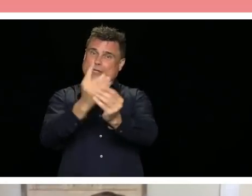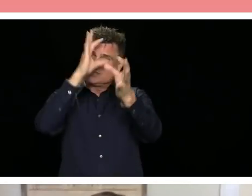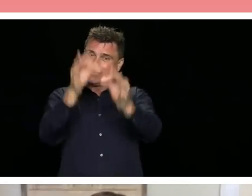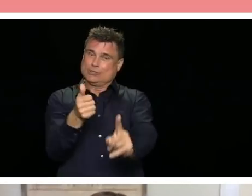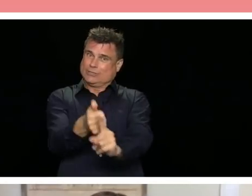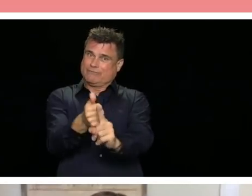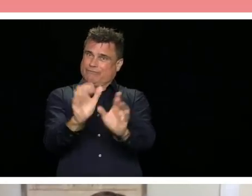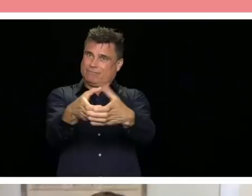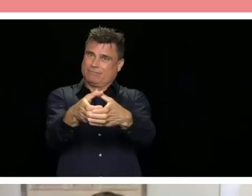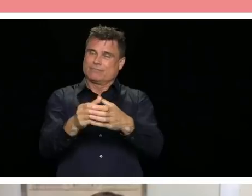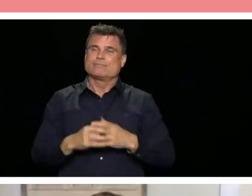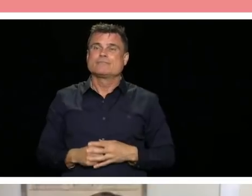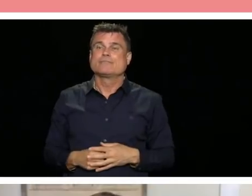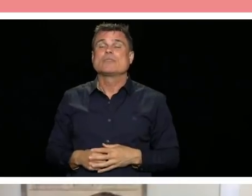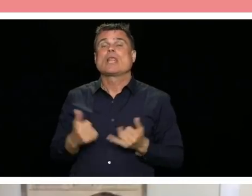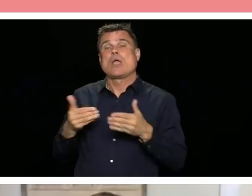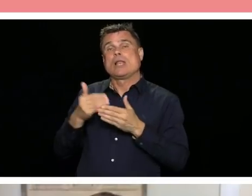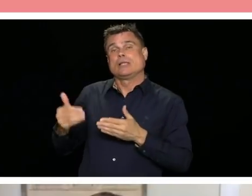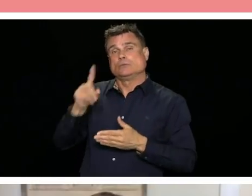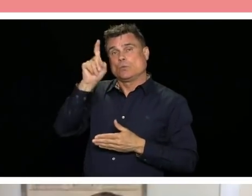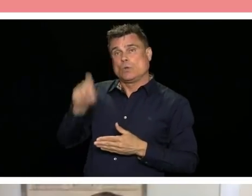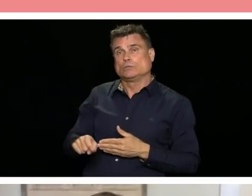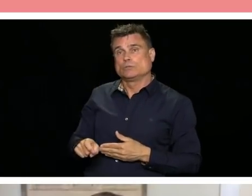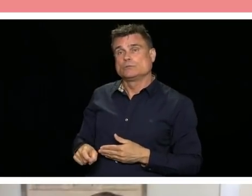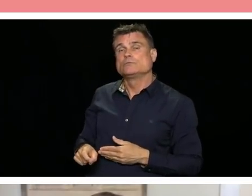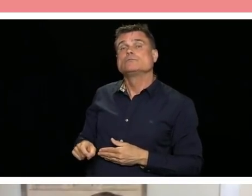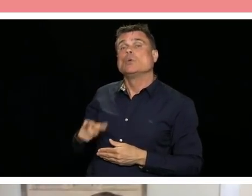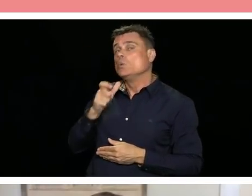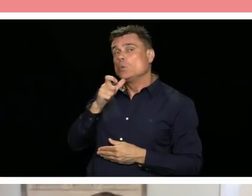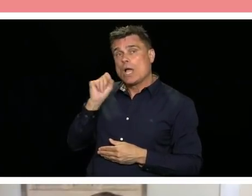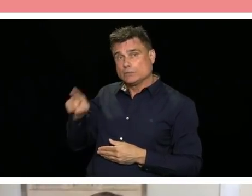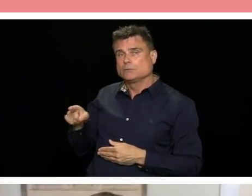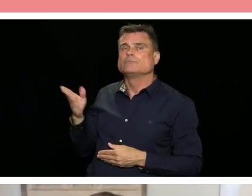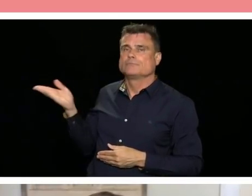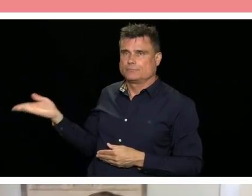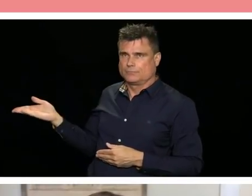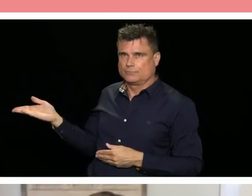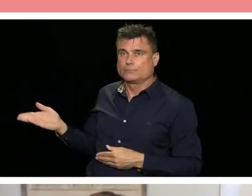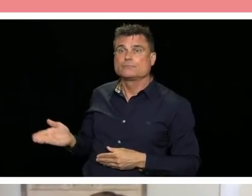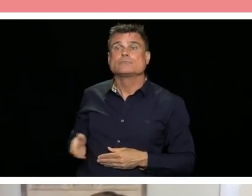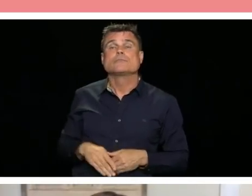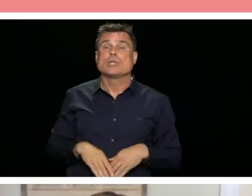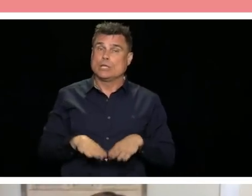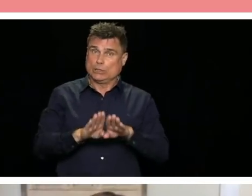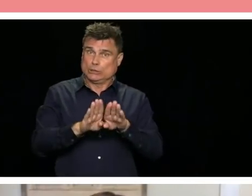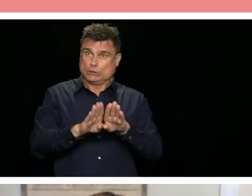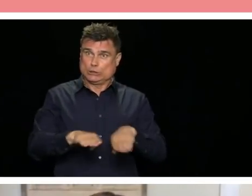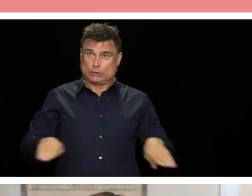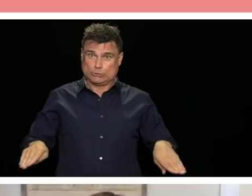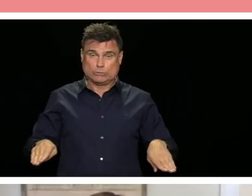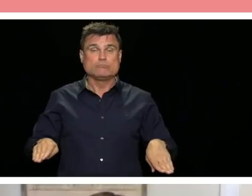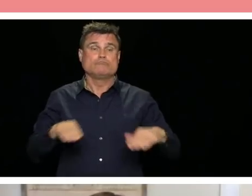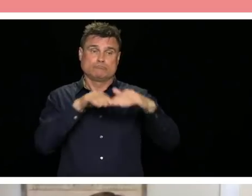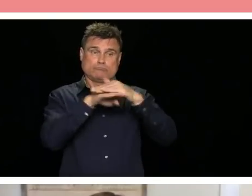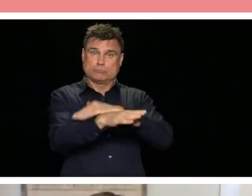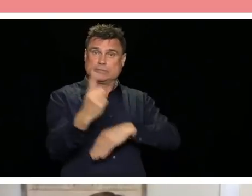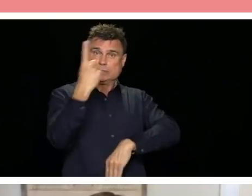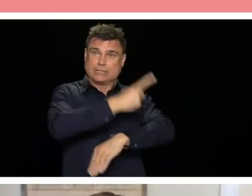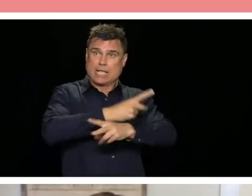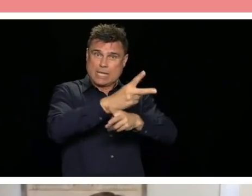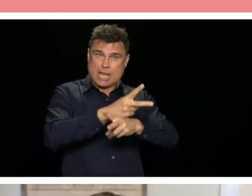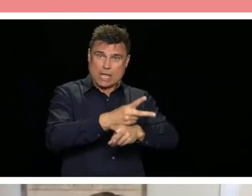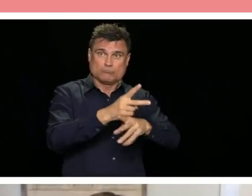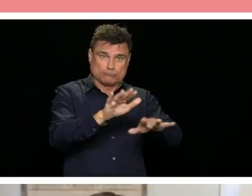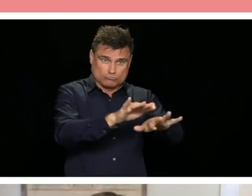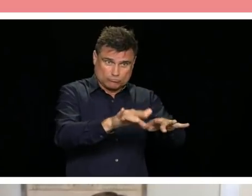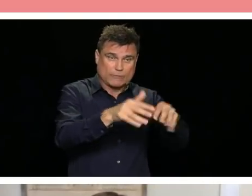Something that we want all children to be doing when they're at daycare is practicing good hand hygiene, like they